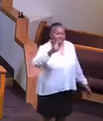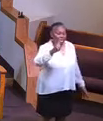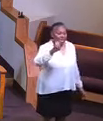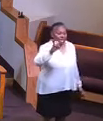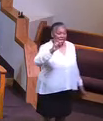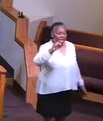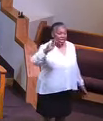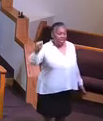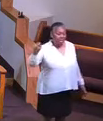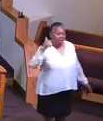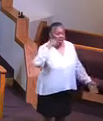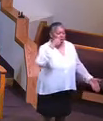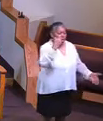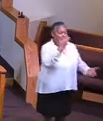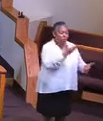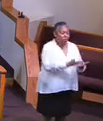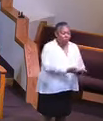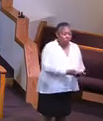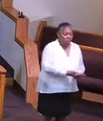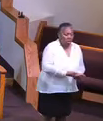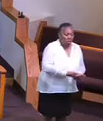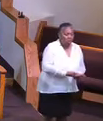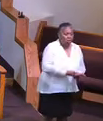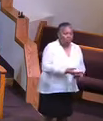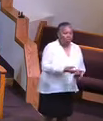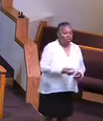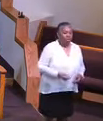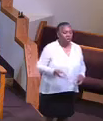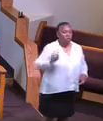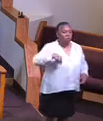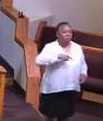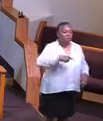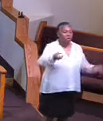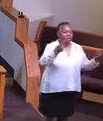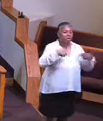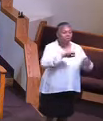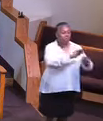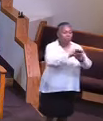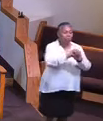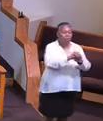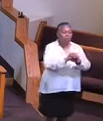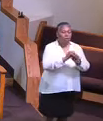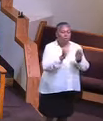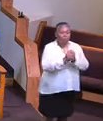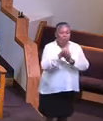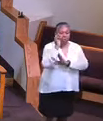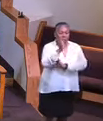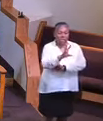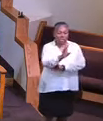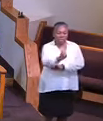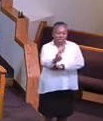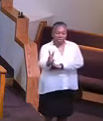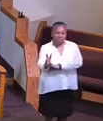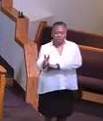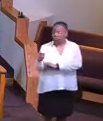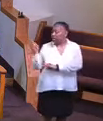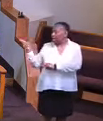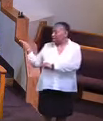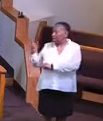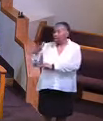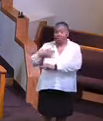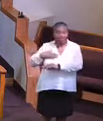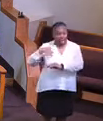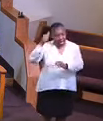Robert Lodge, Jr., 2002. We come to worship with Pastor Duckworth. Him and my brother went to college